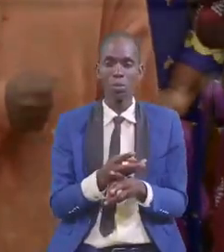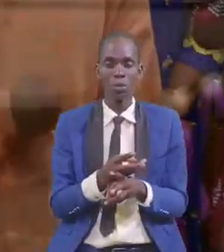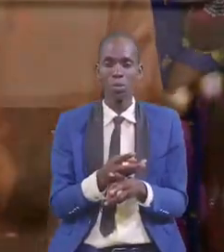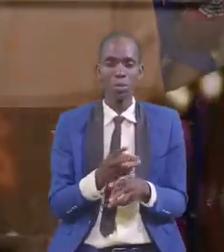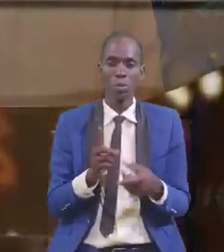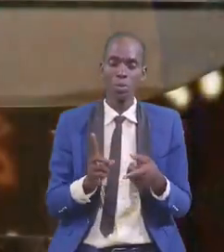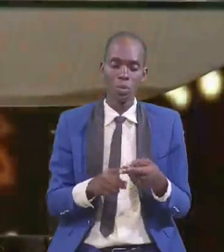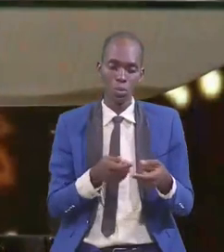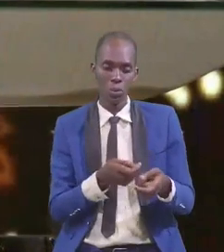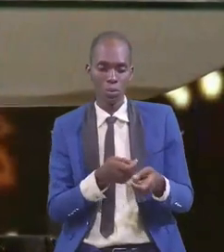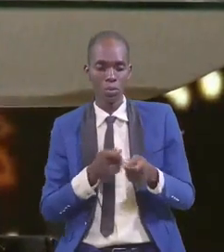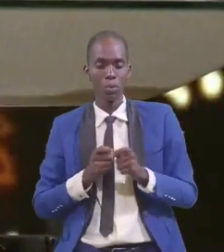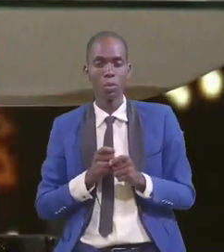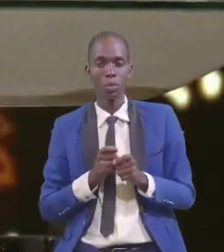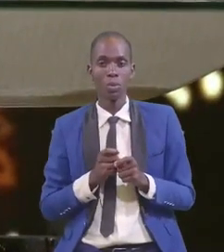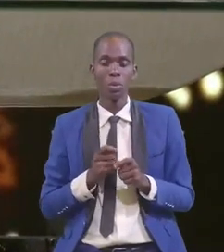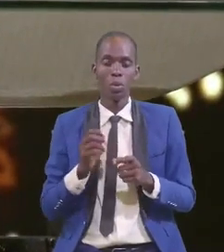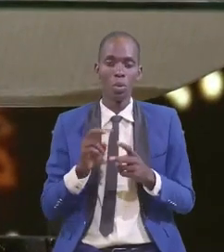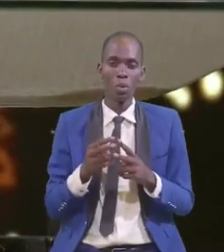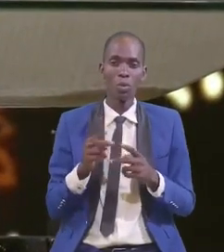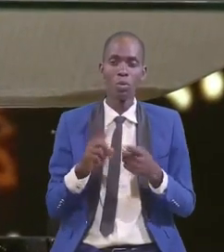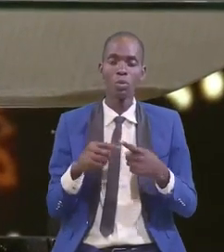to make you a fool